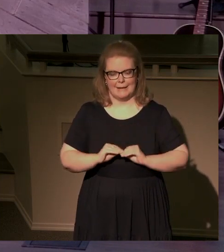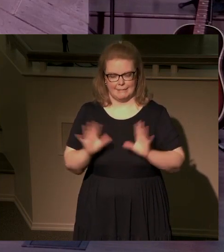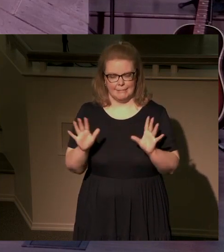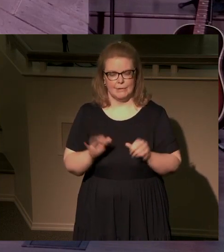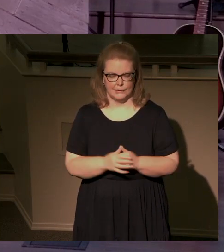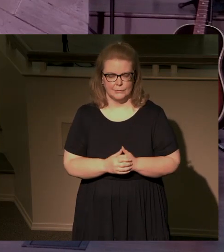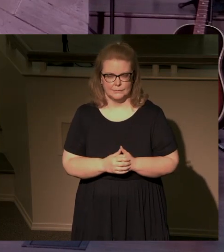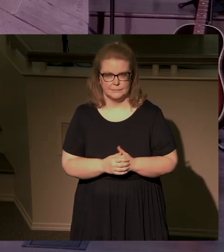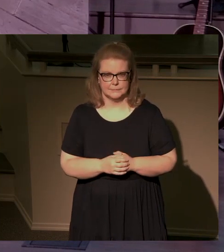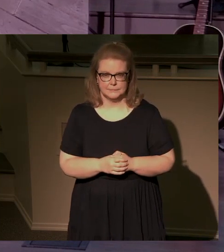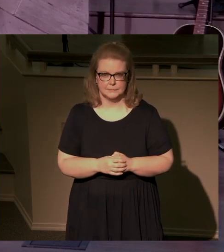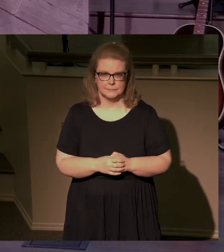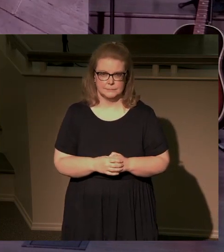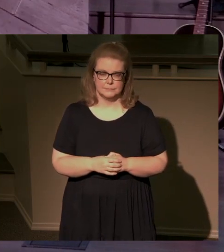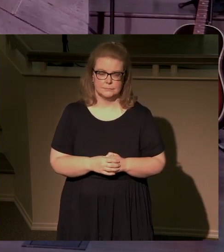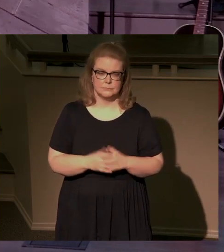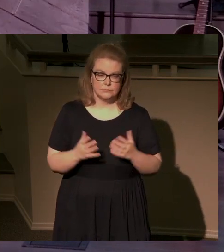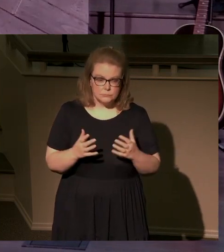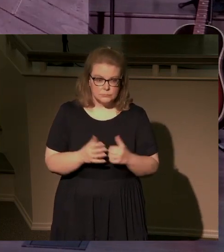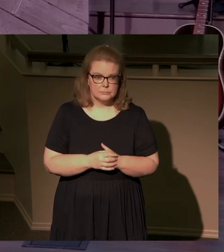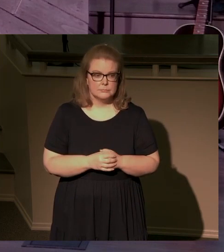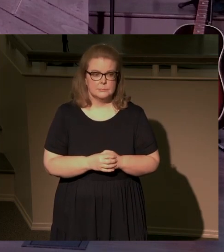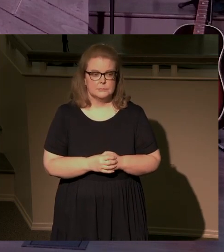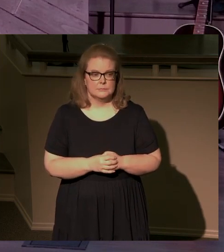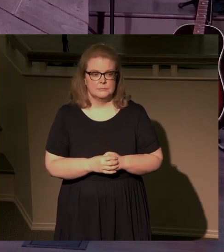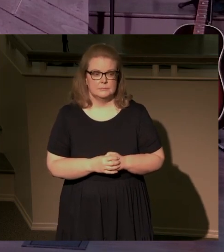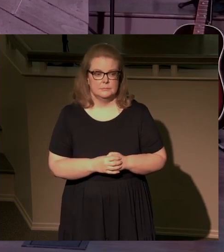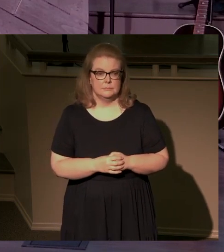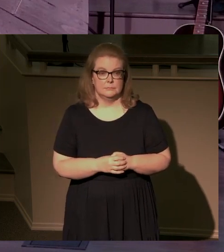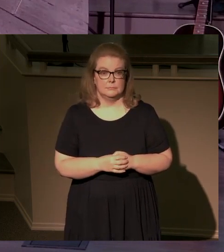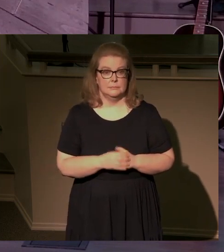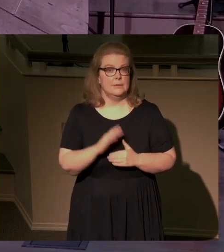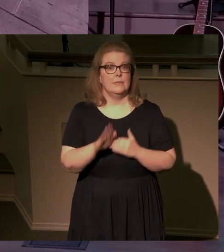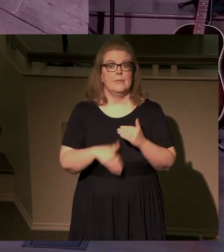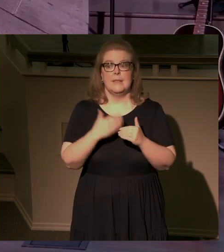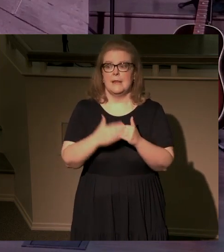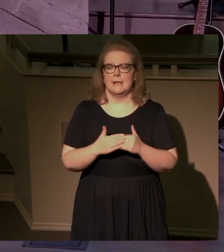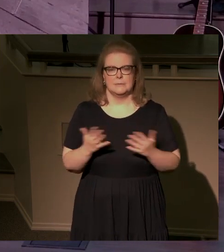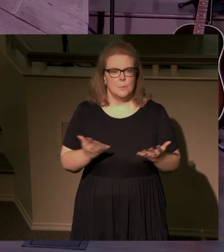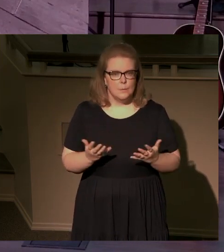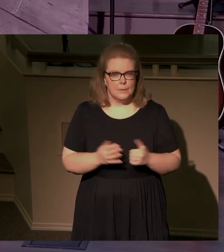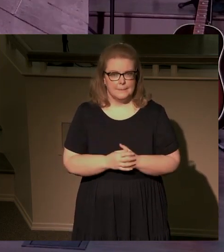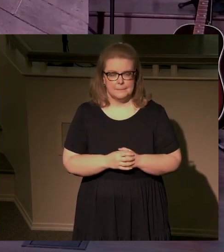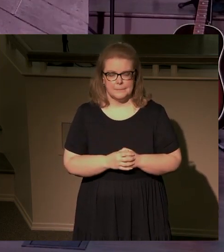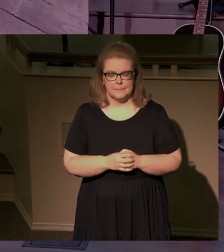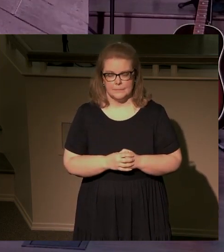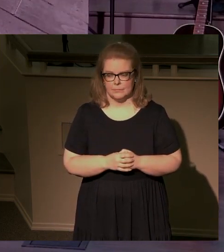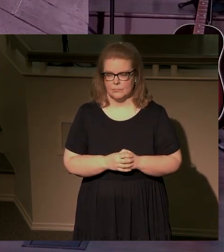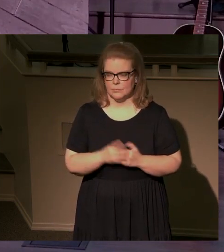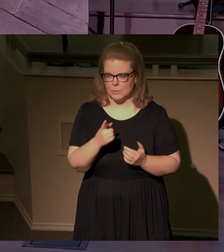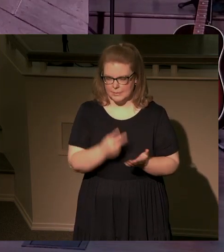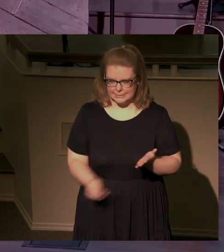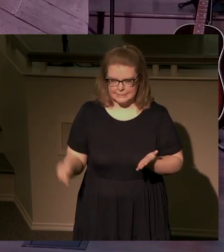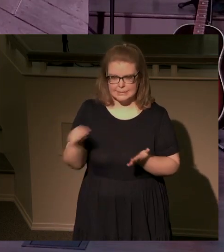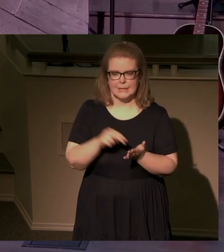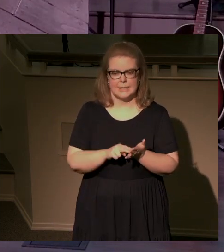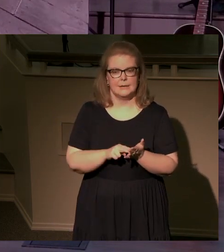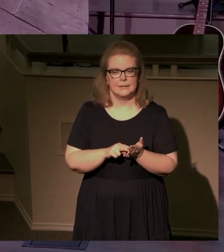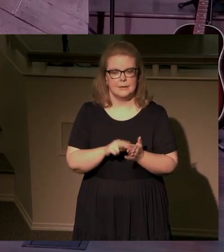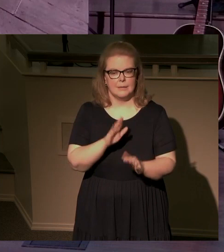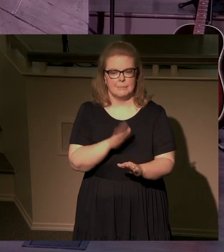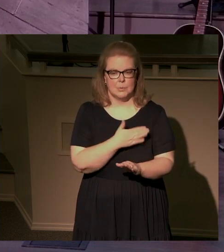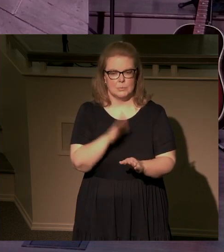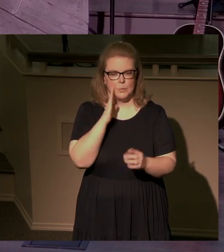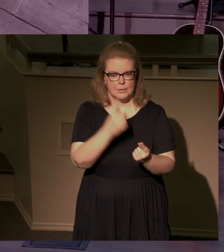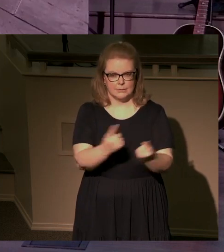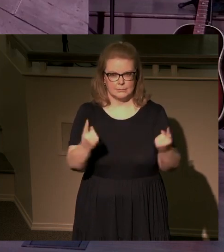So, what's the next thing? want you to stand. The team's going to return. We're going to